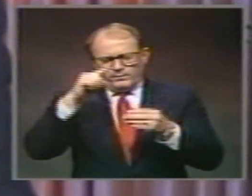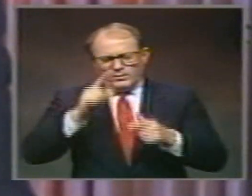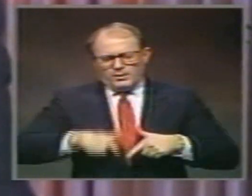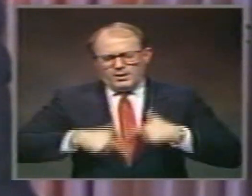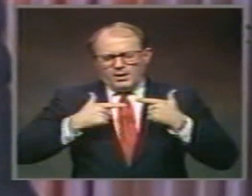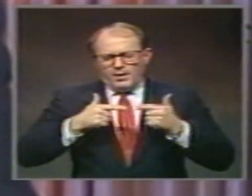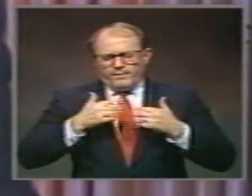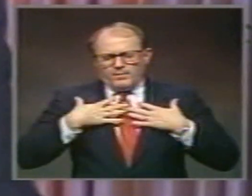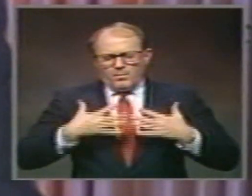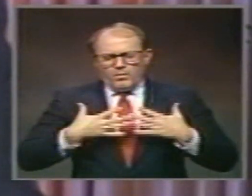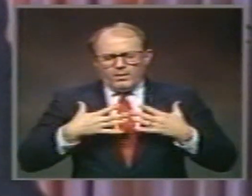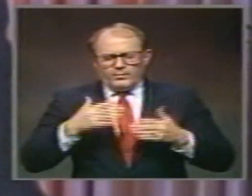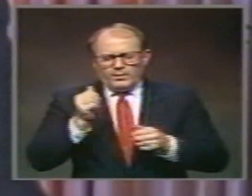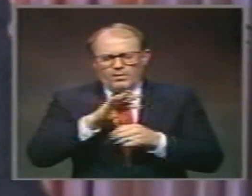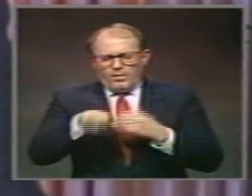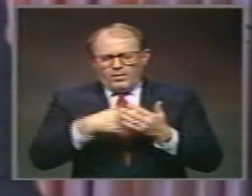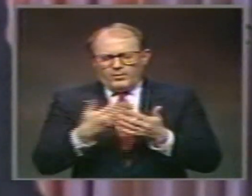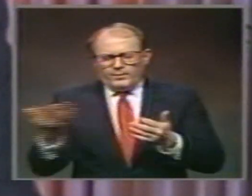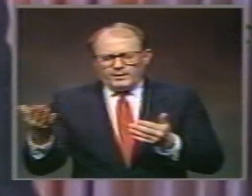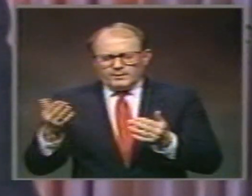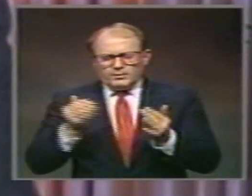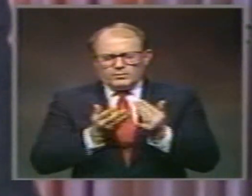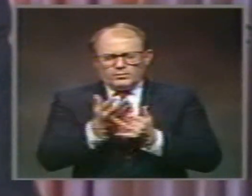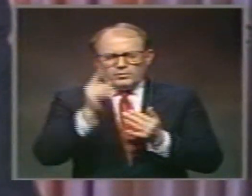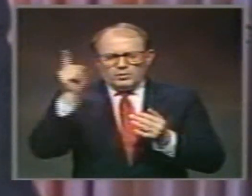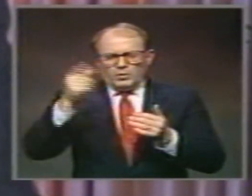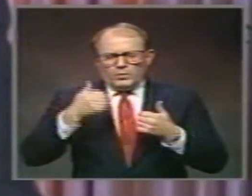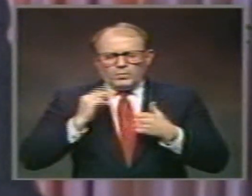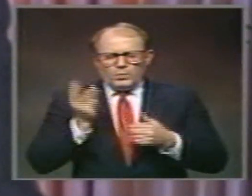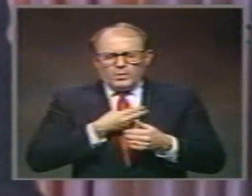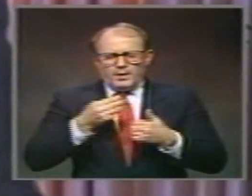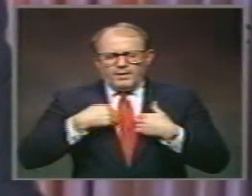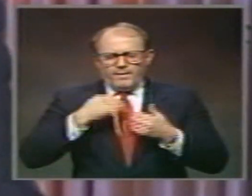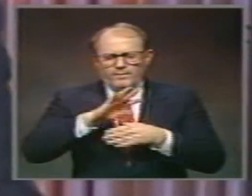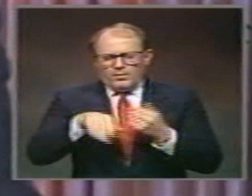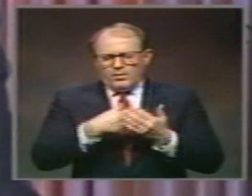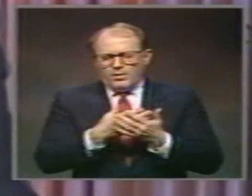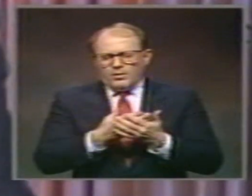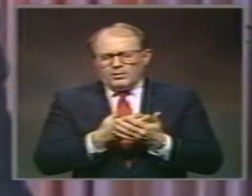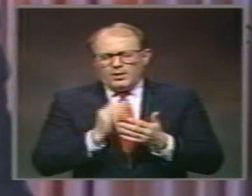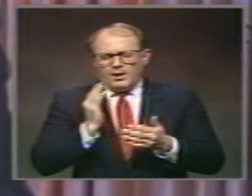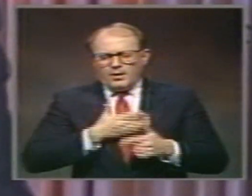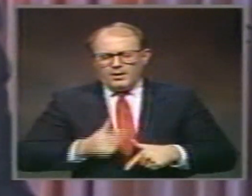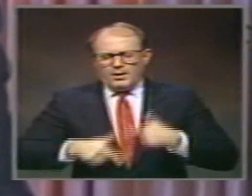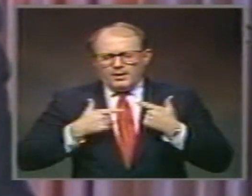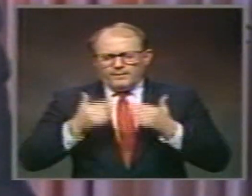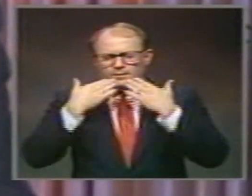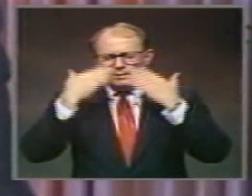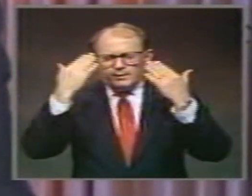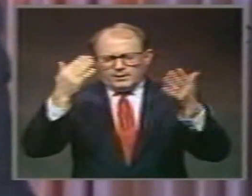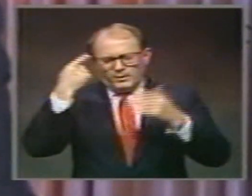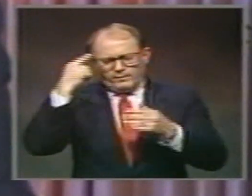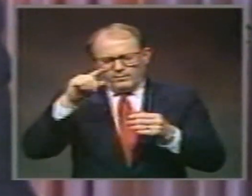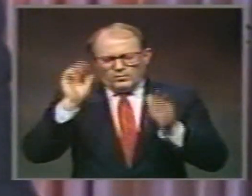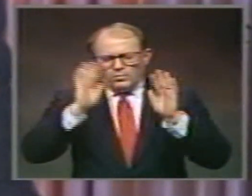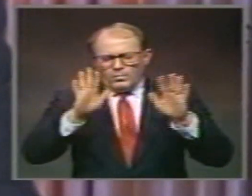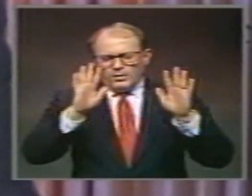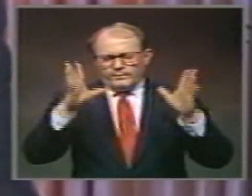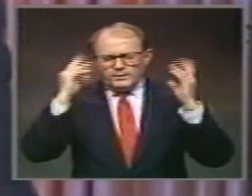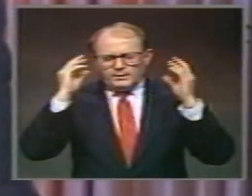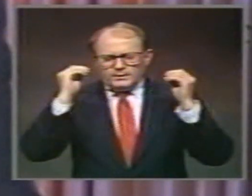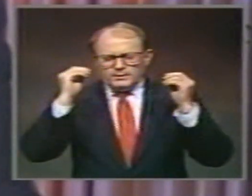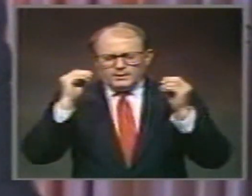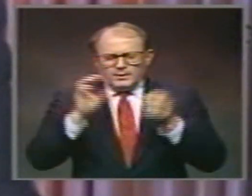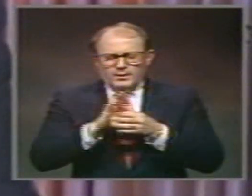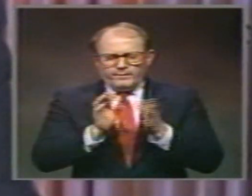you that we live and move and have our very being. Now, Father, we're grateful to you for the marvelous teachings of